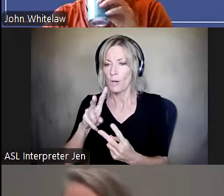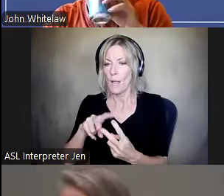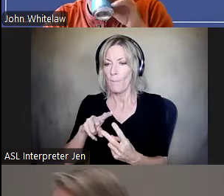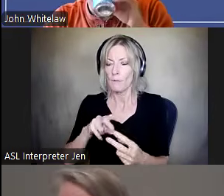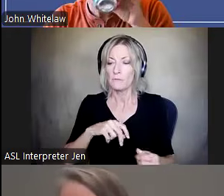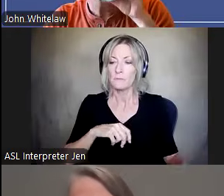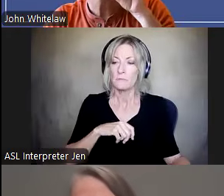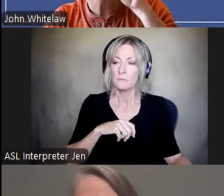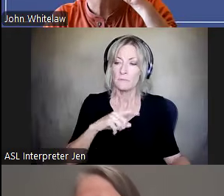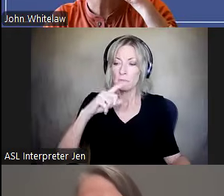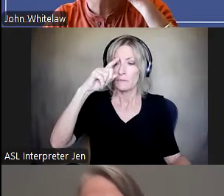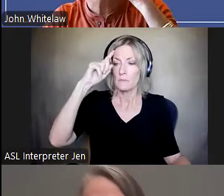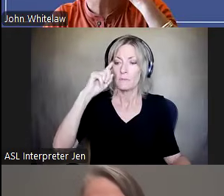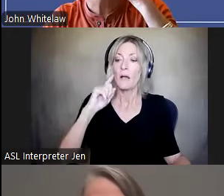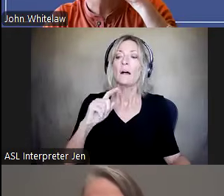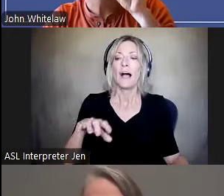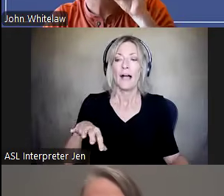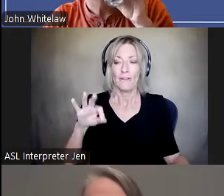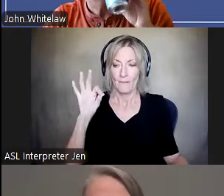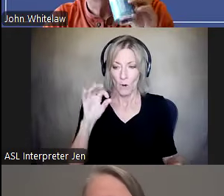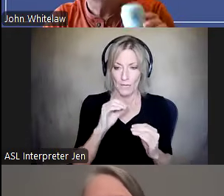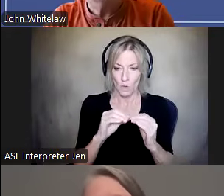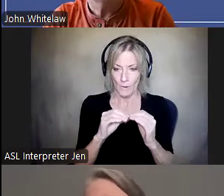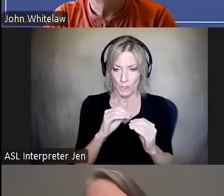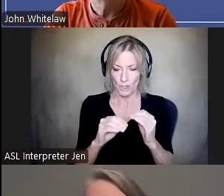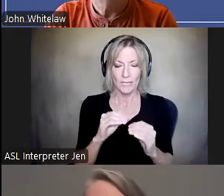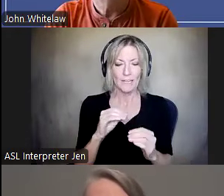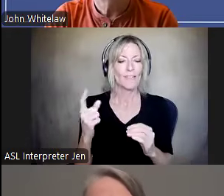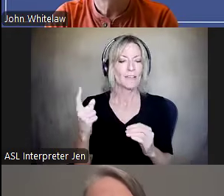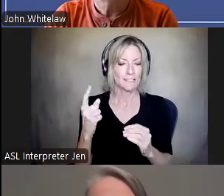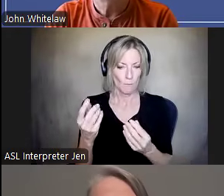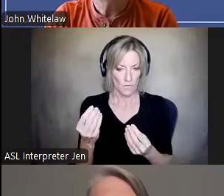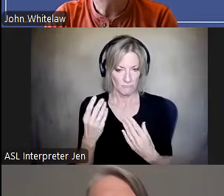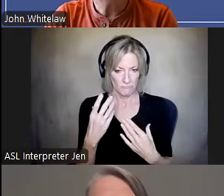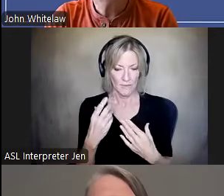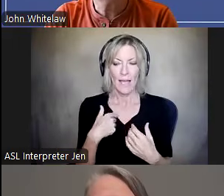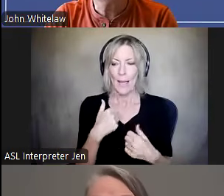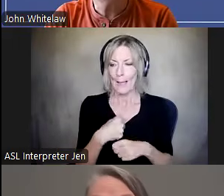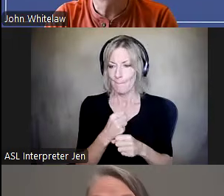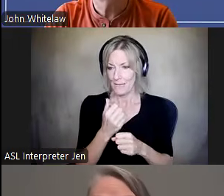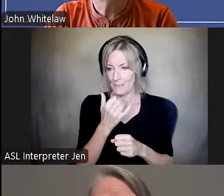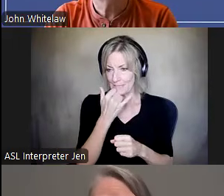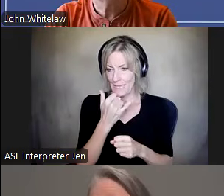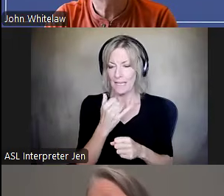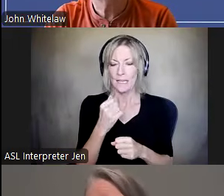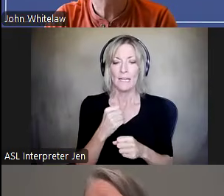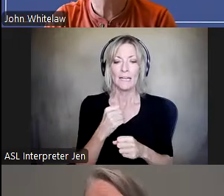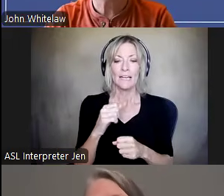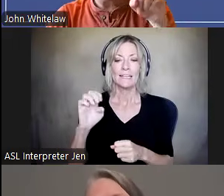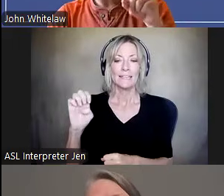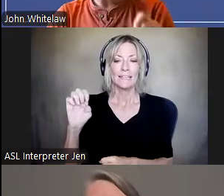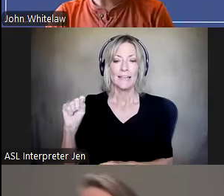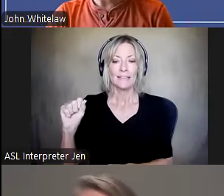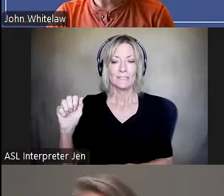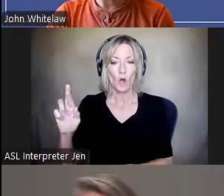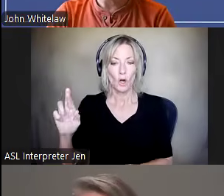Well, and I just found a correction that somebody helpfully provided that I made a mistake for ESRD.